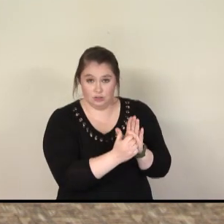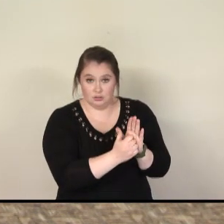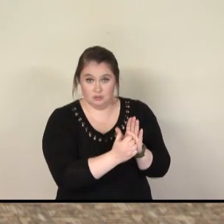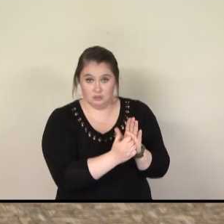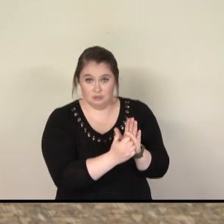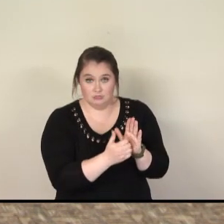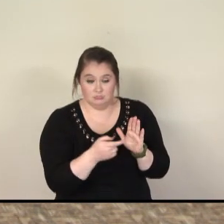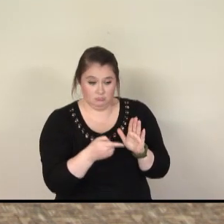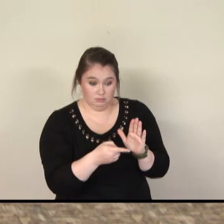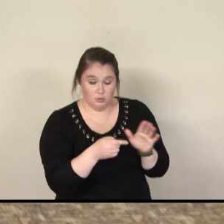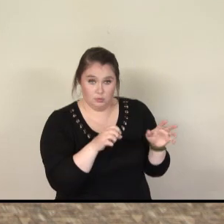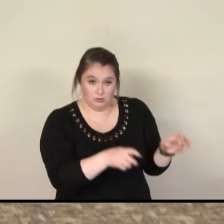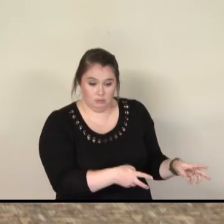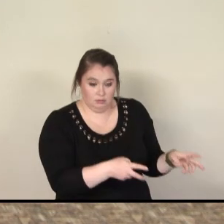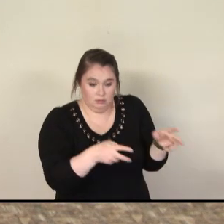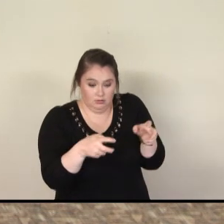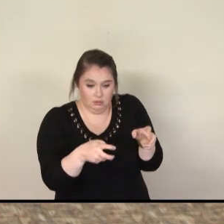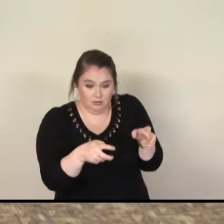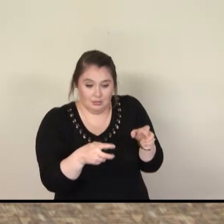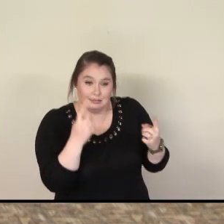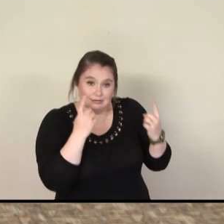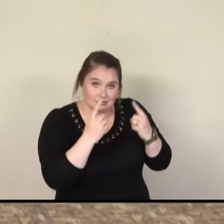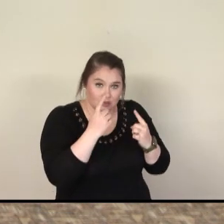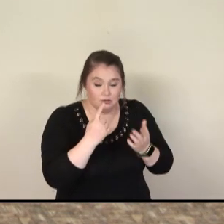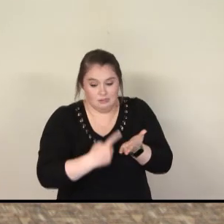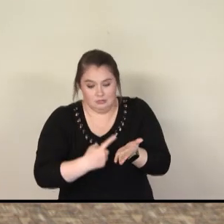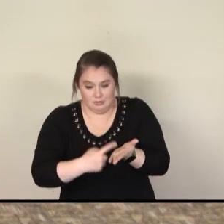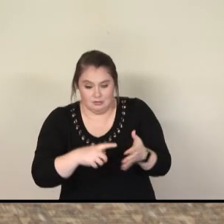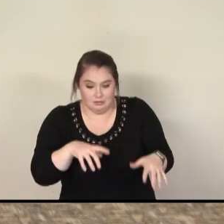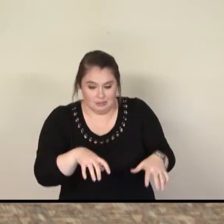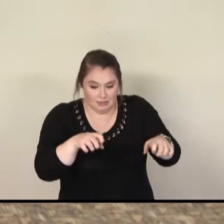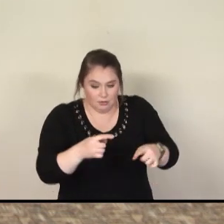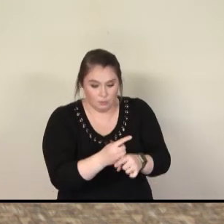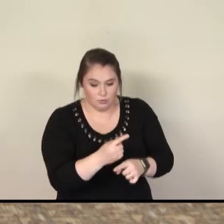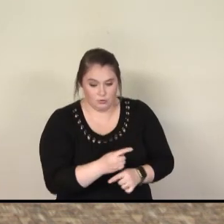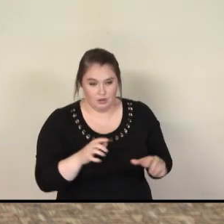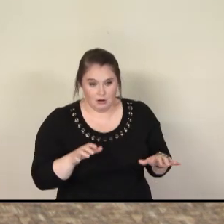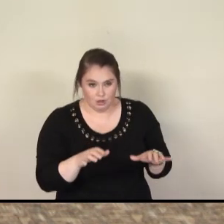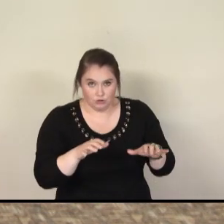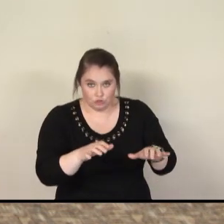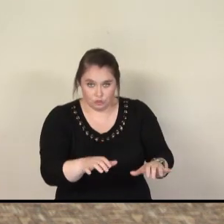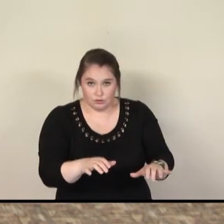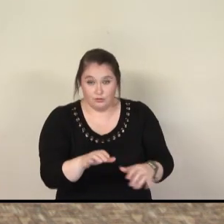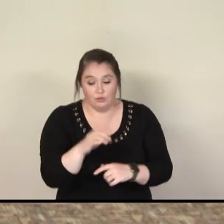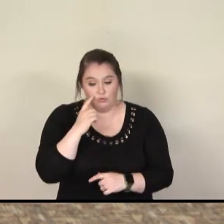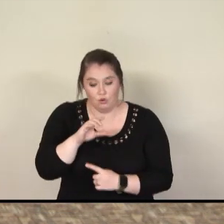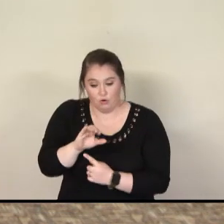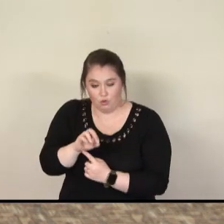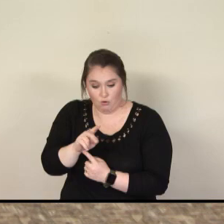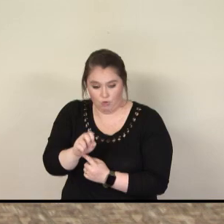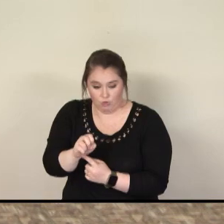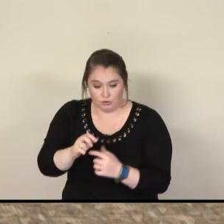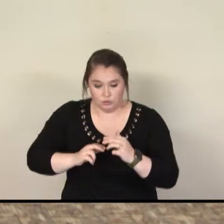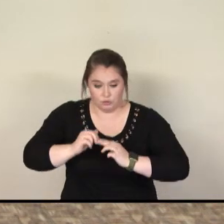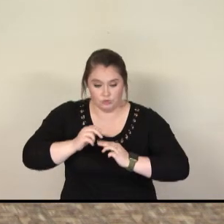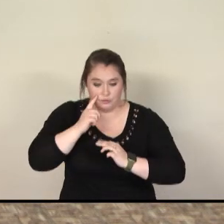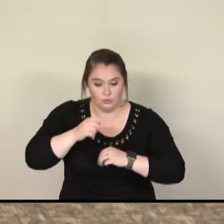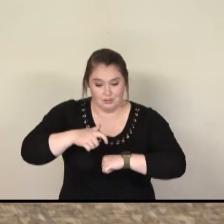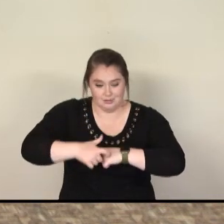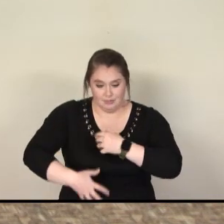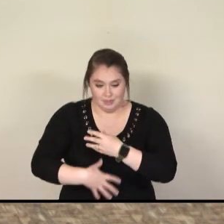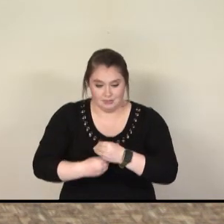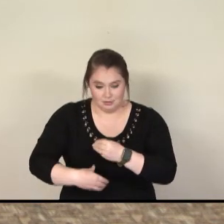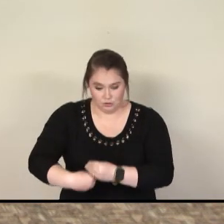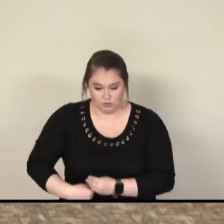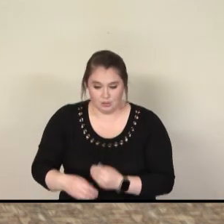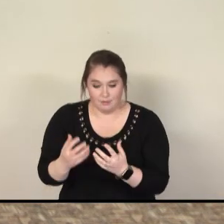us to consider, discuss, and take appropriate action regarding the approval change order number 1 to core construction for the time extension and